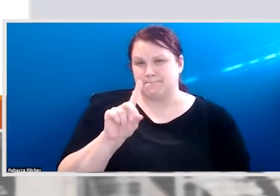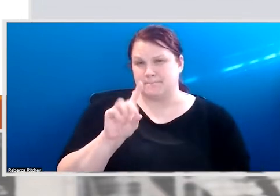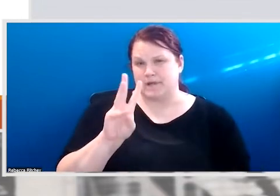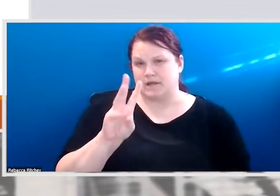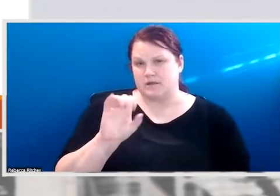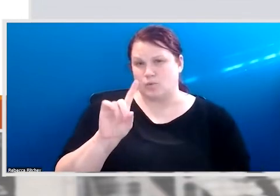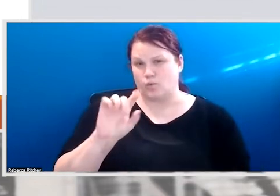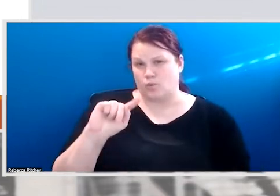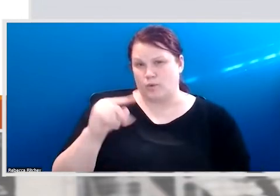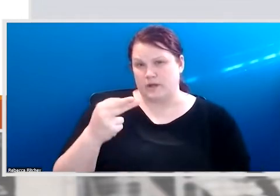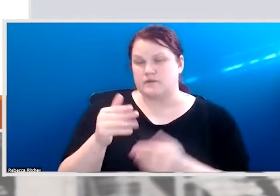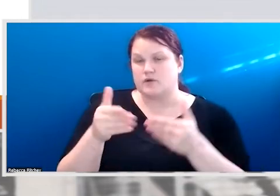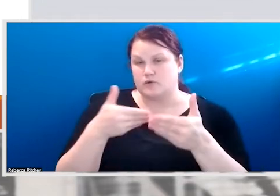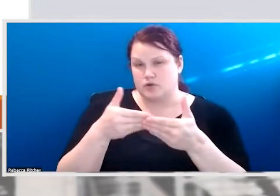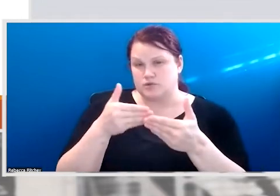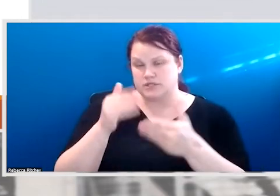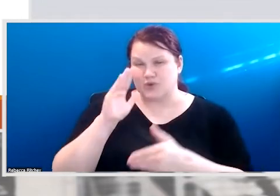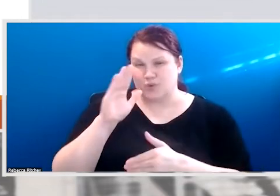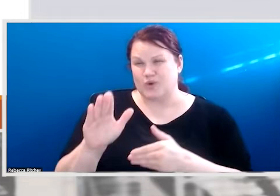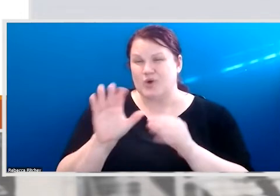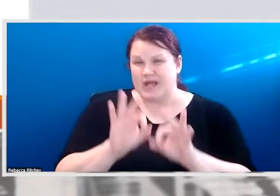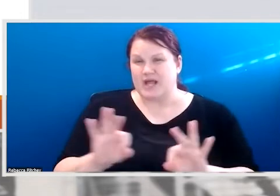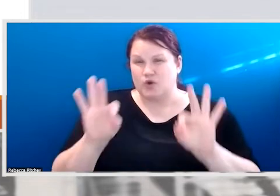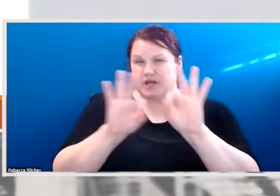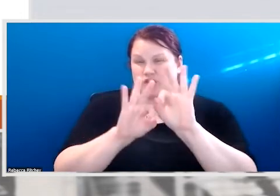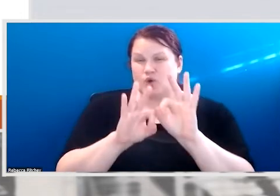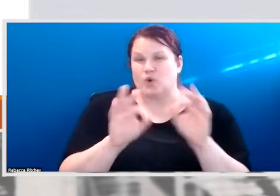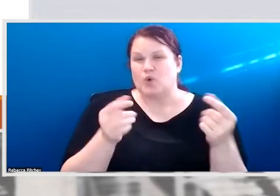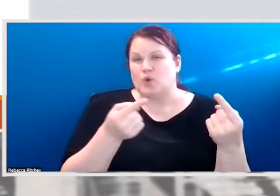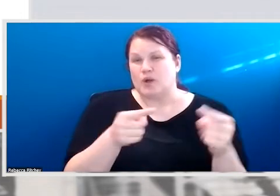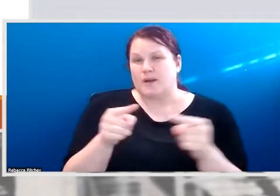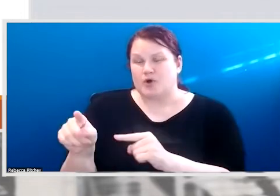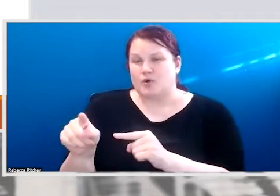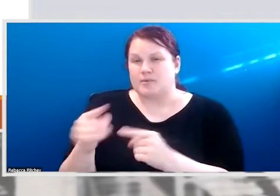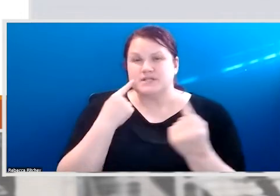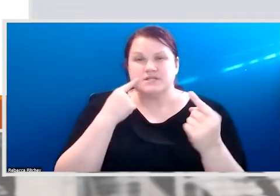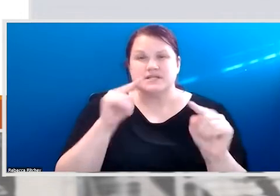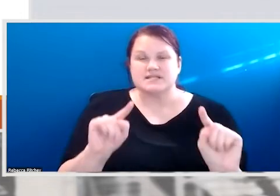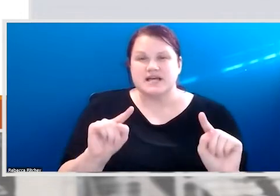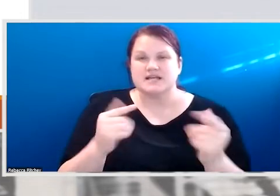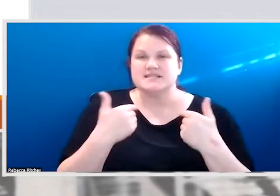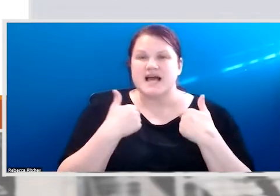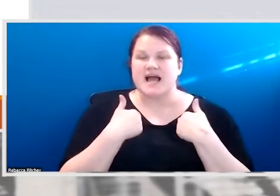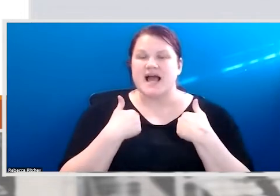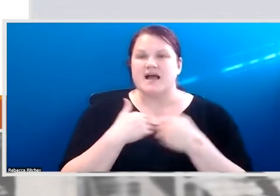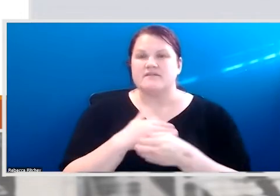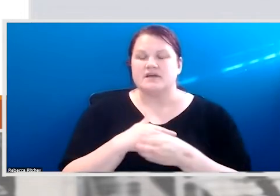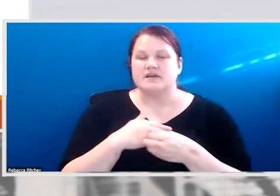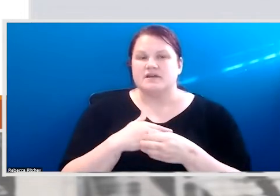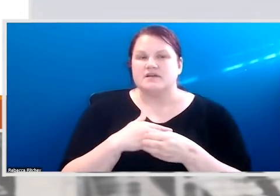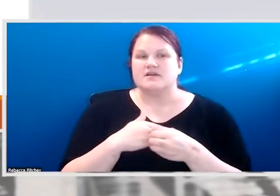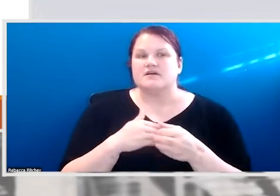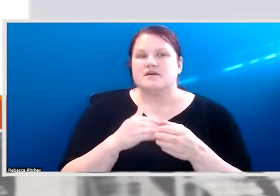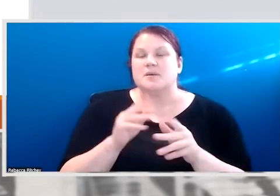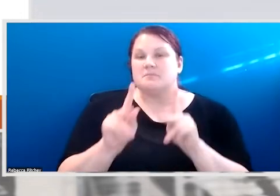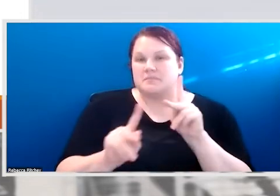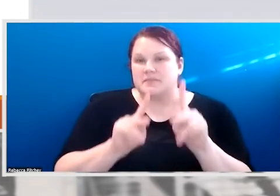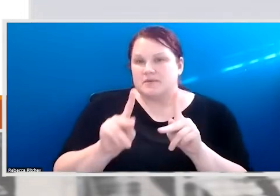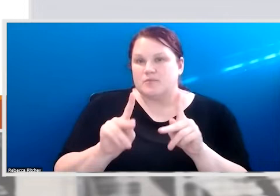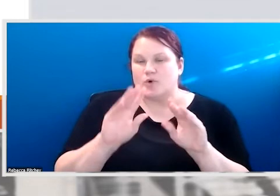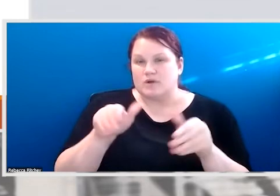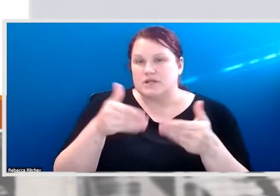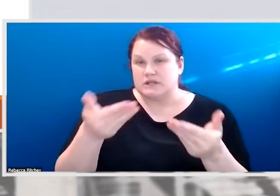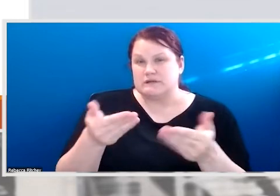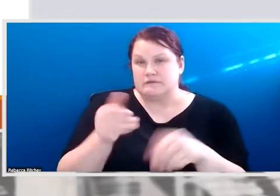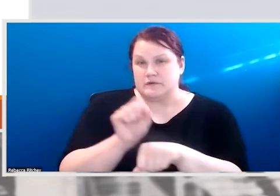that's a critical component to success, is having amazing people delivering work for the city every